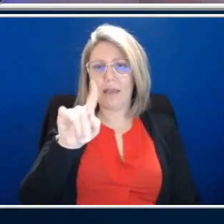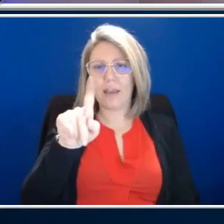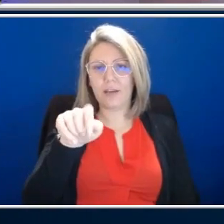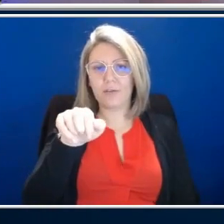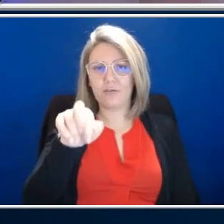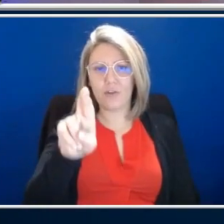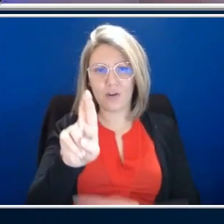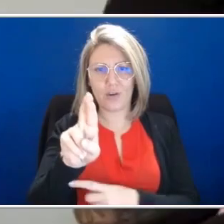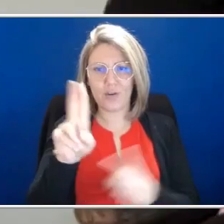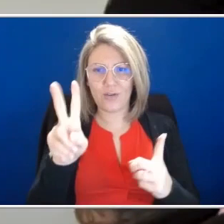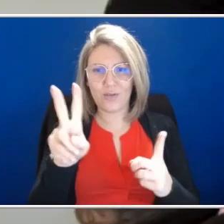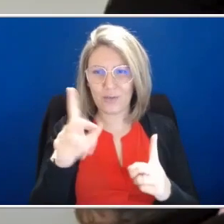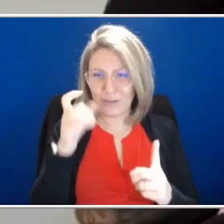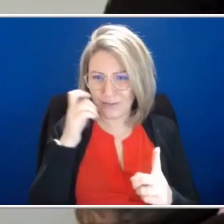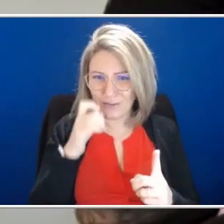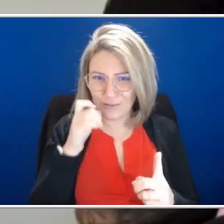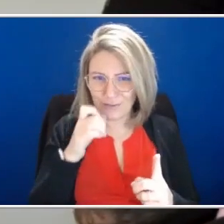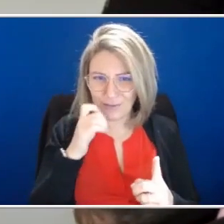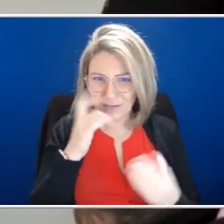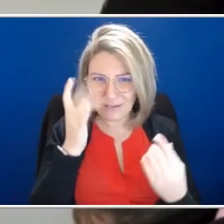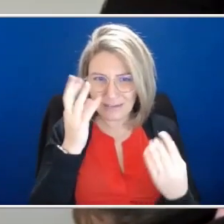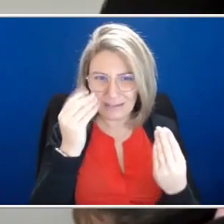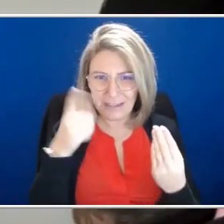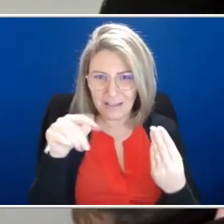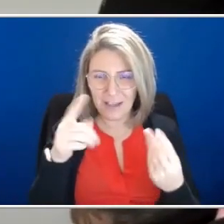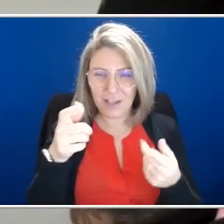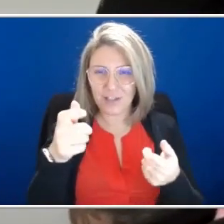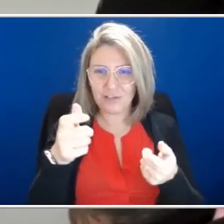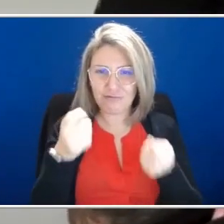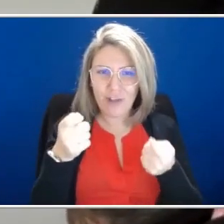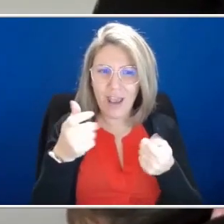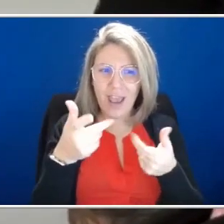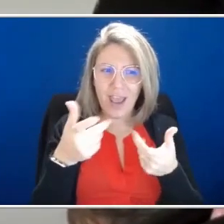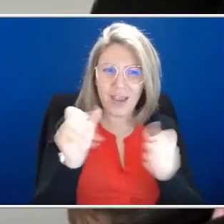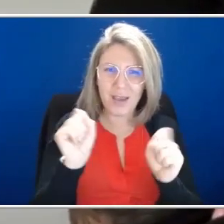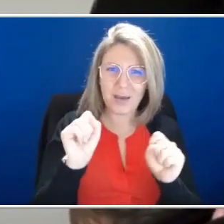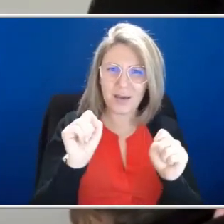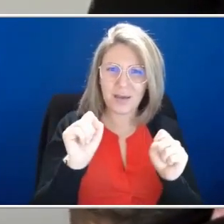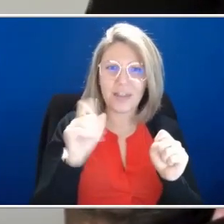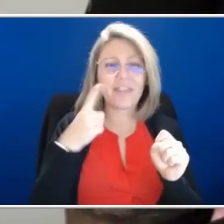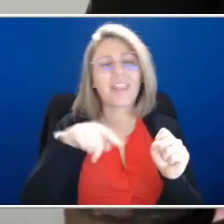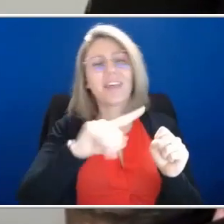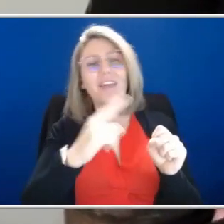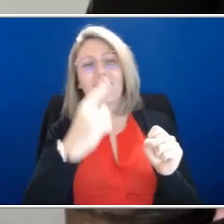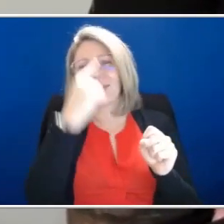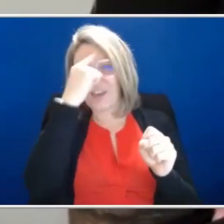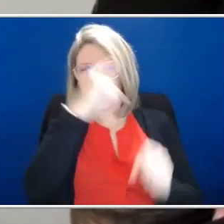think of that? Did they try to pull it? They thought it was a Prince crown.